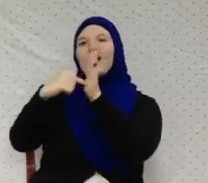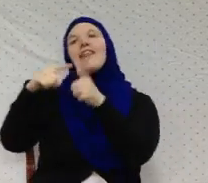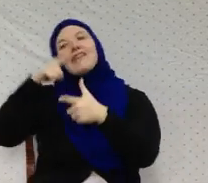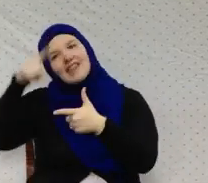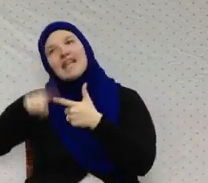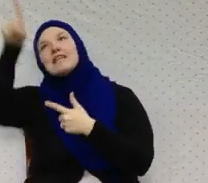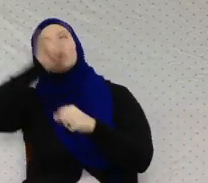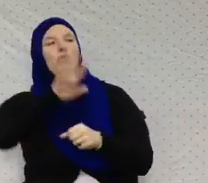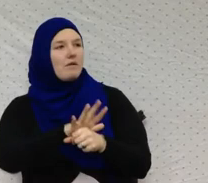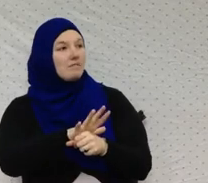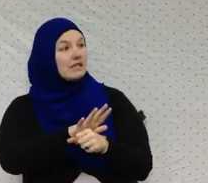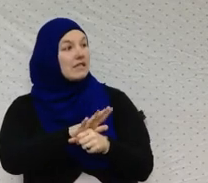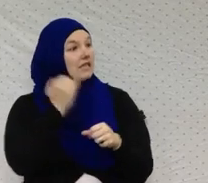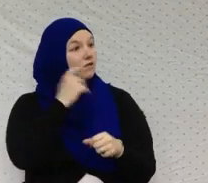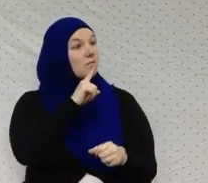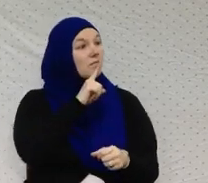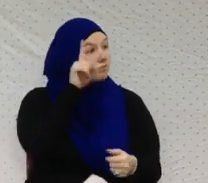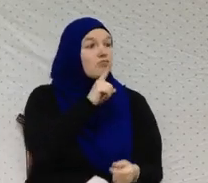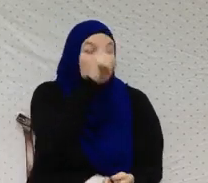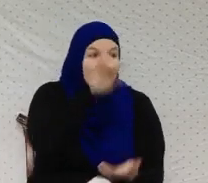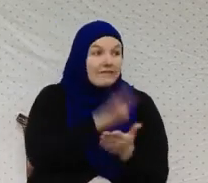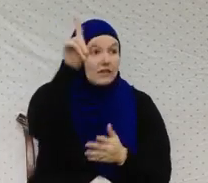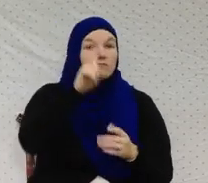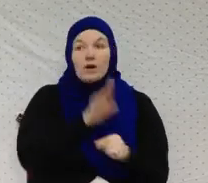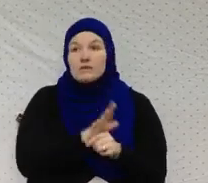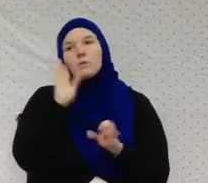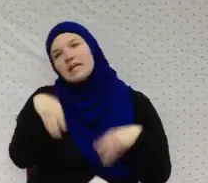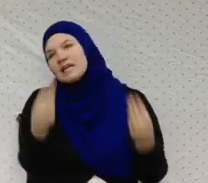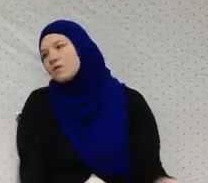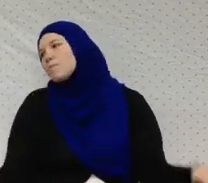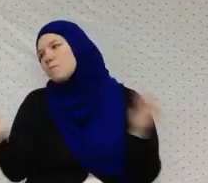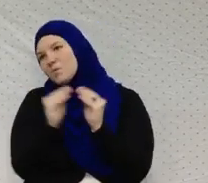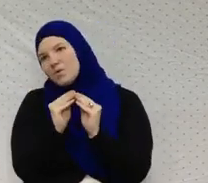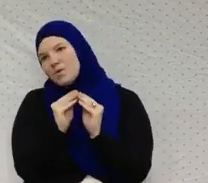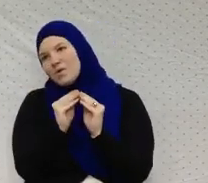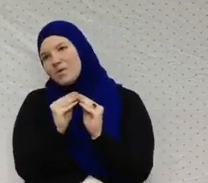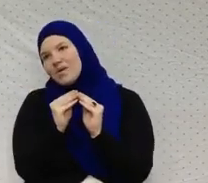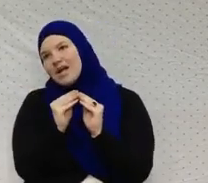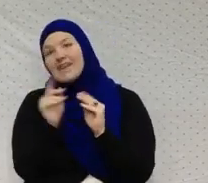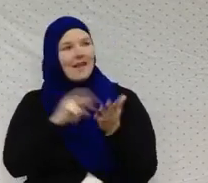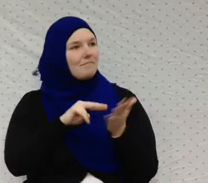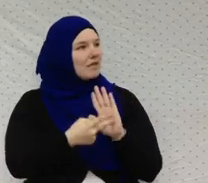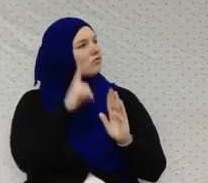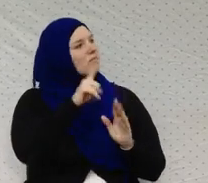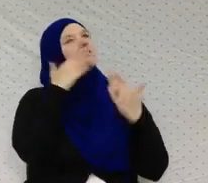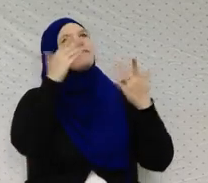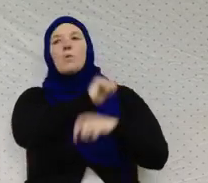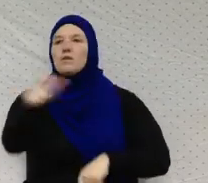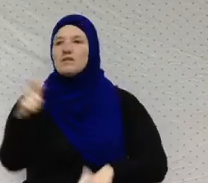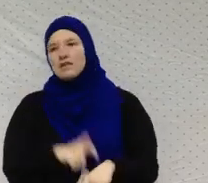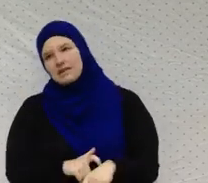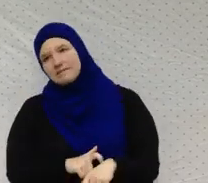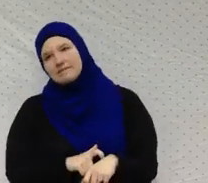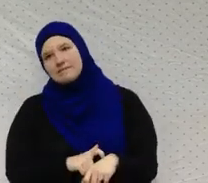given, and He promised. If you believe His promise that He will give you more, then you will be grateful all the